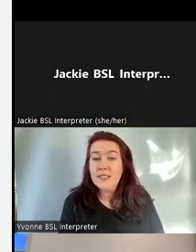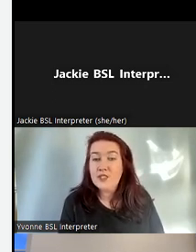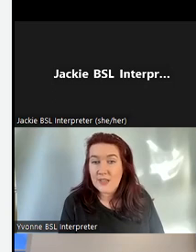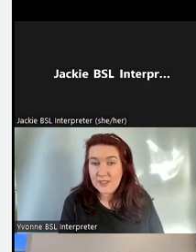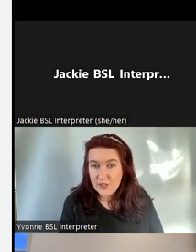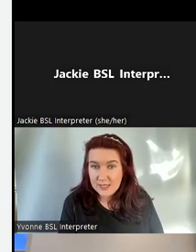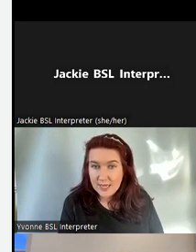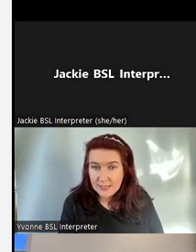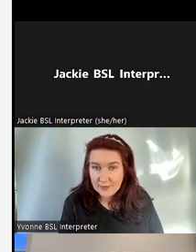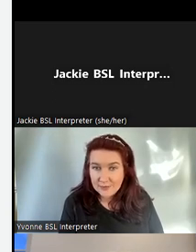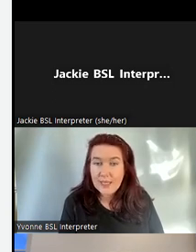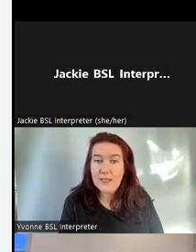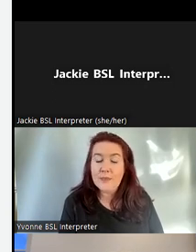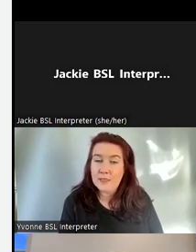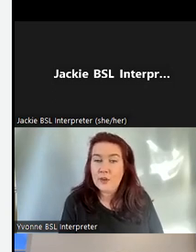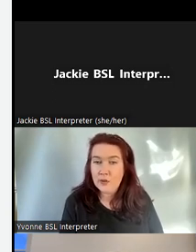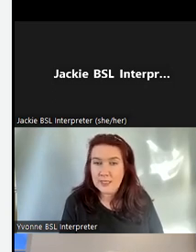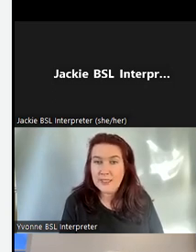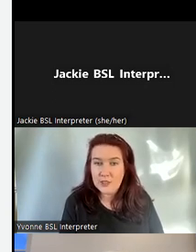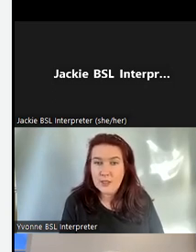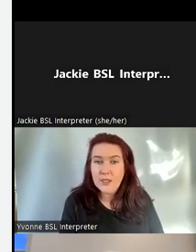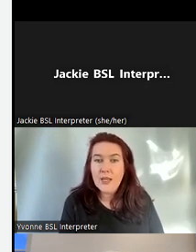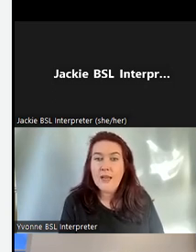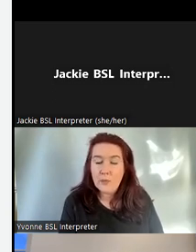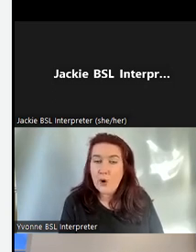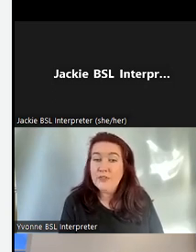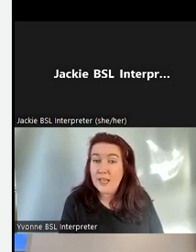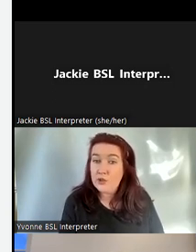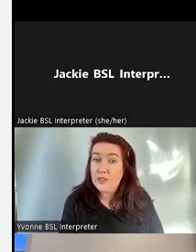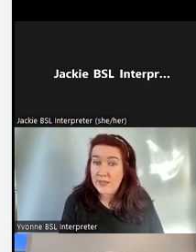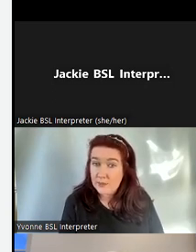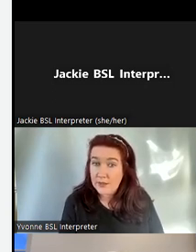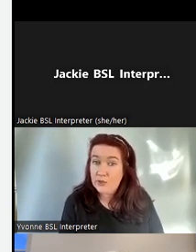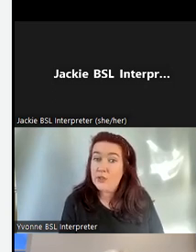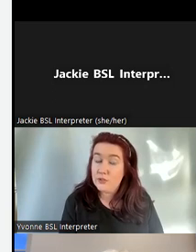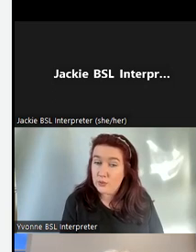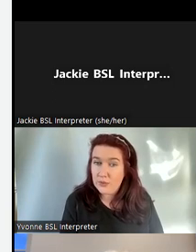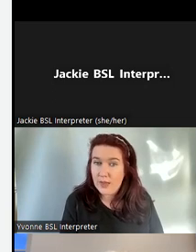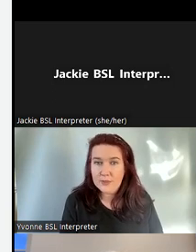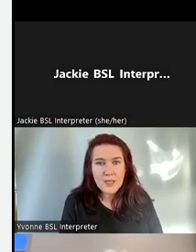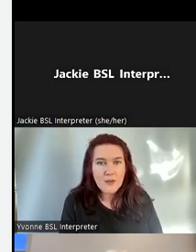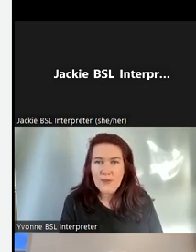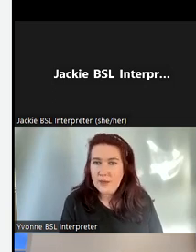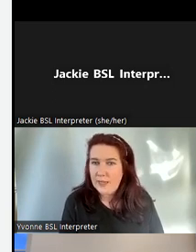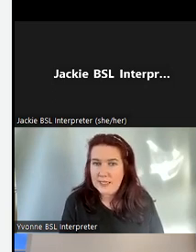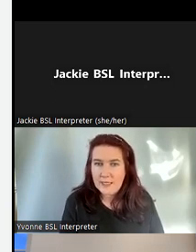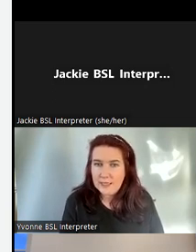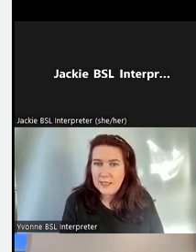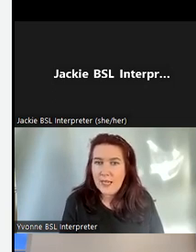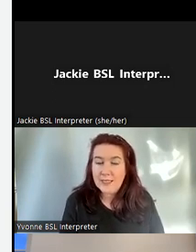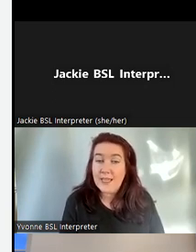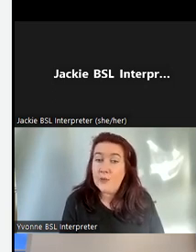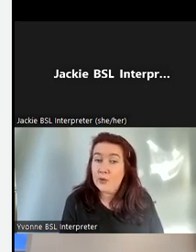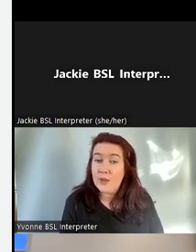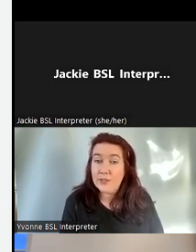British Deaf History Society is another organisation we often have joint events with. Two years ago that was very well attended